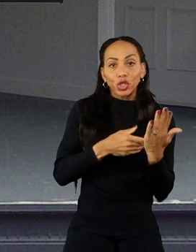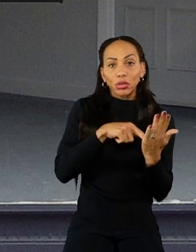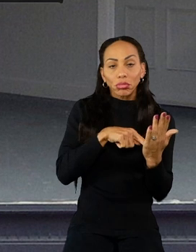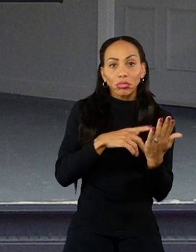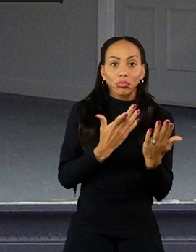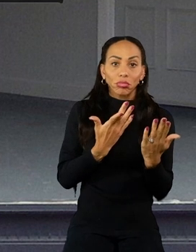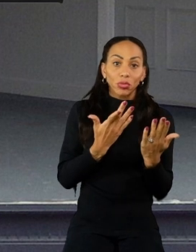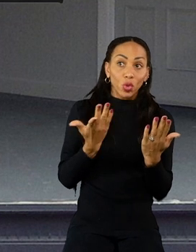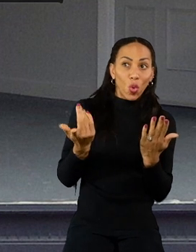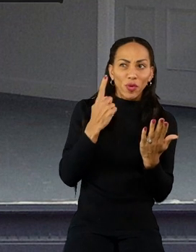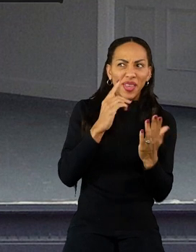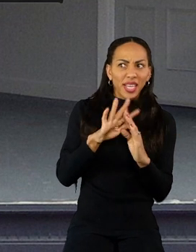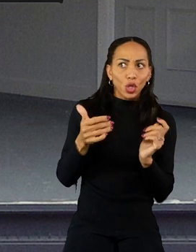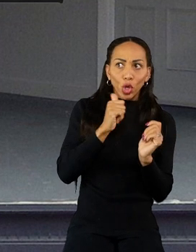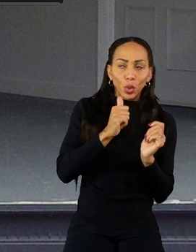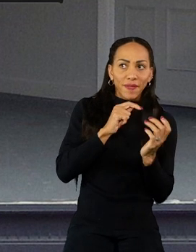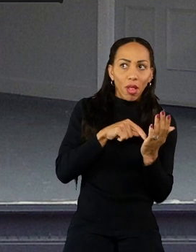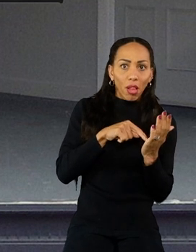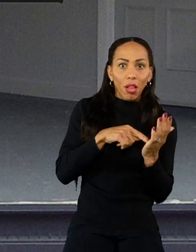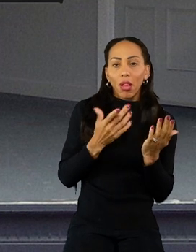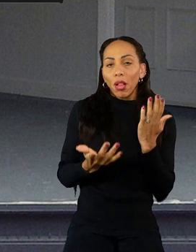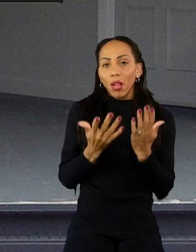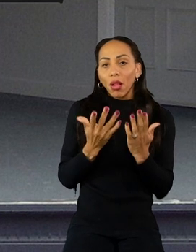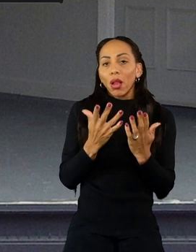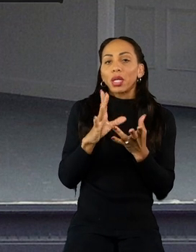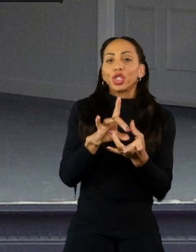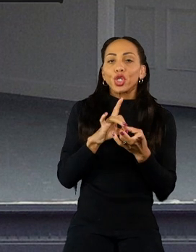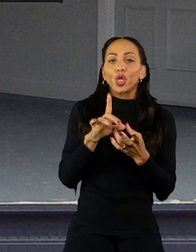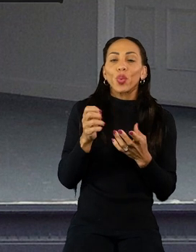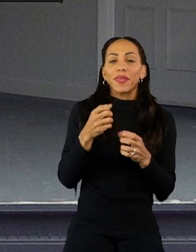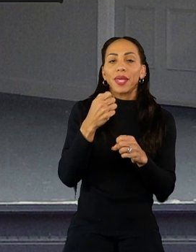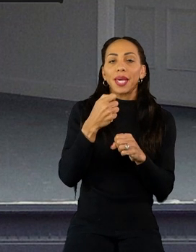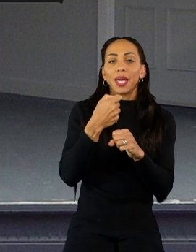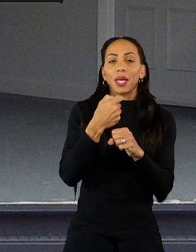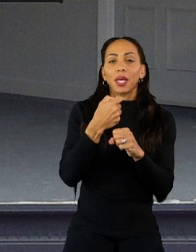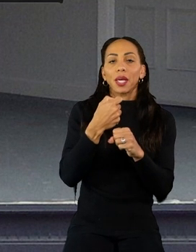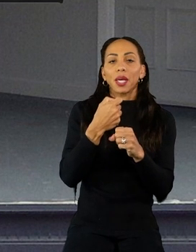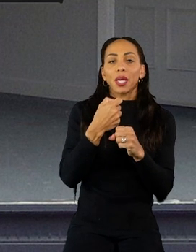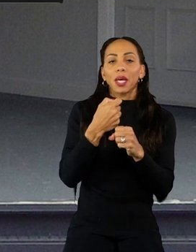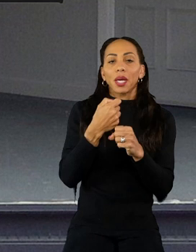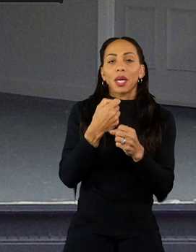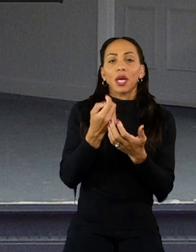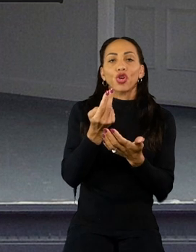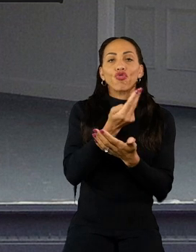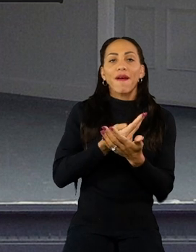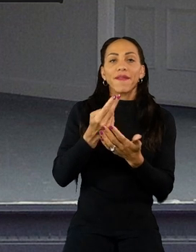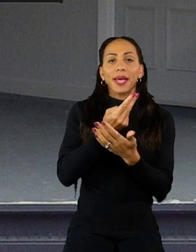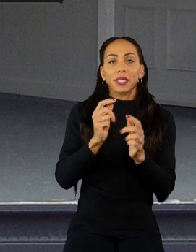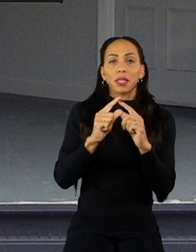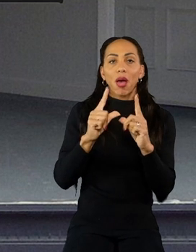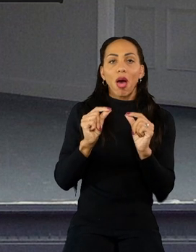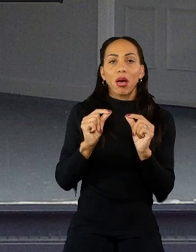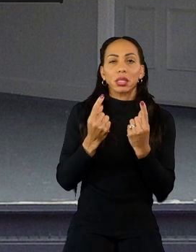out as a bit of information, or if you think it's not useful, but just to do with the sort of the graphics